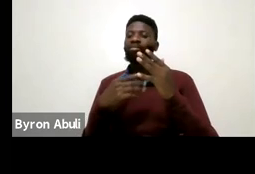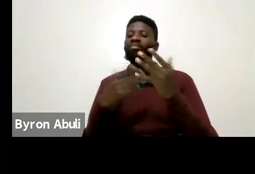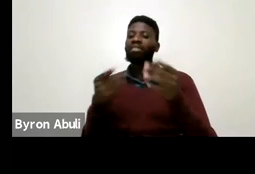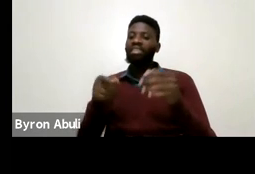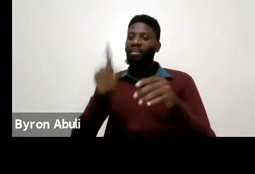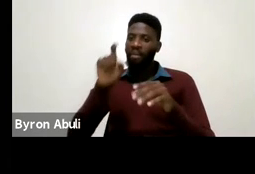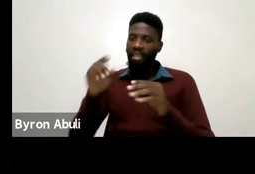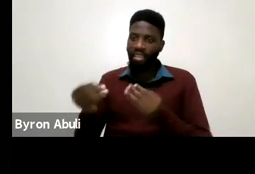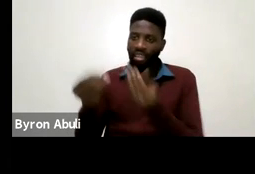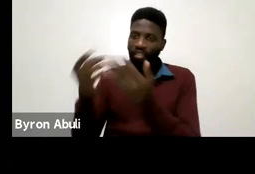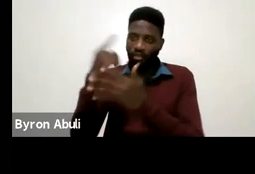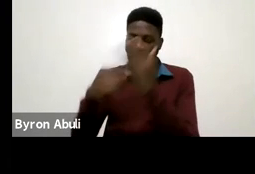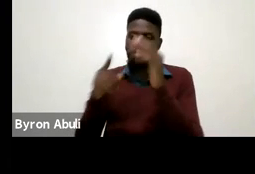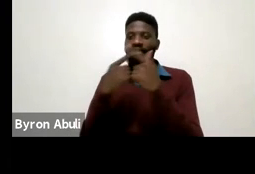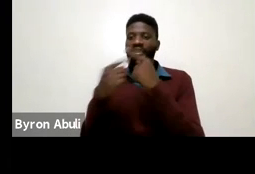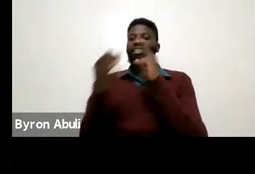give?